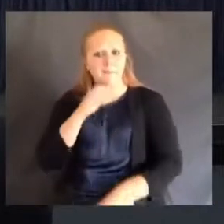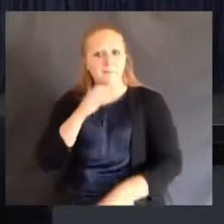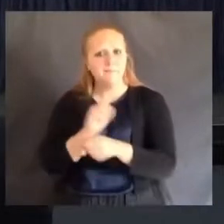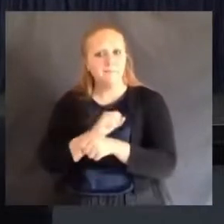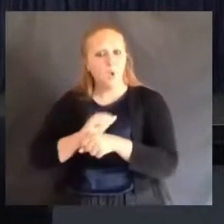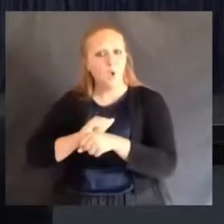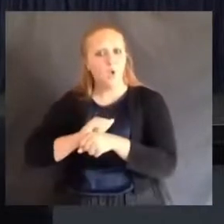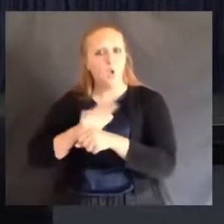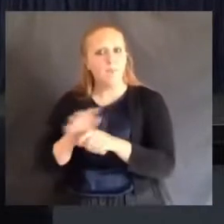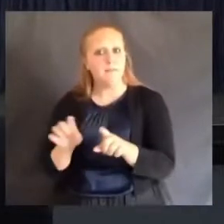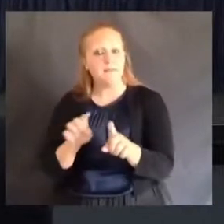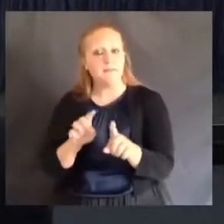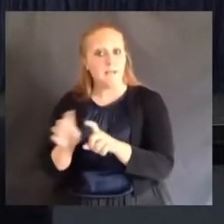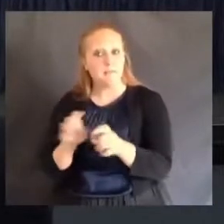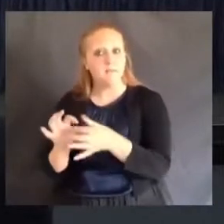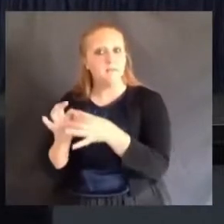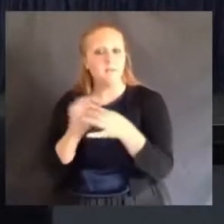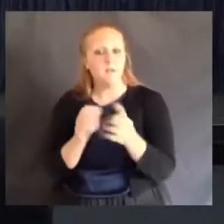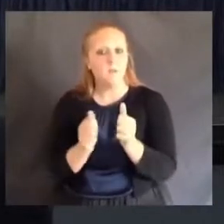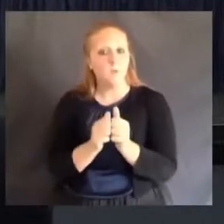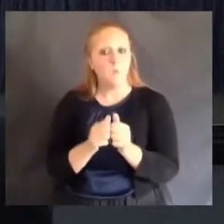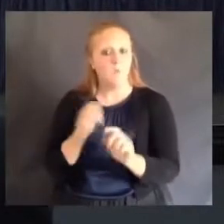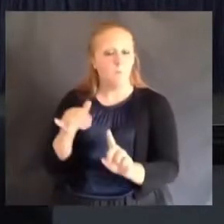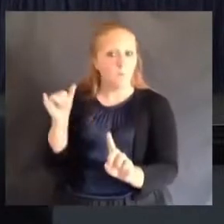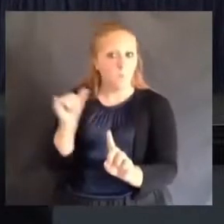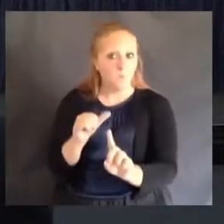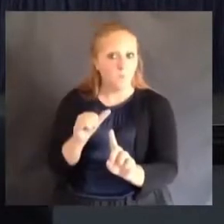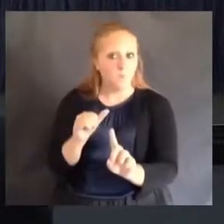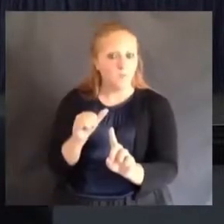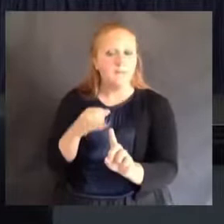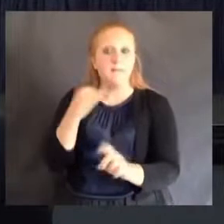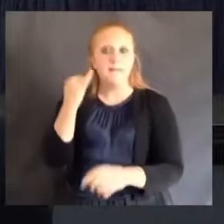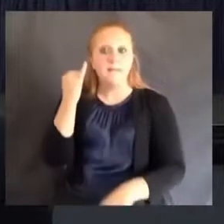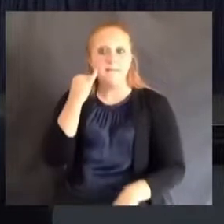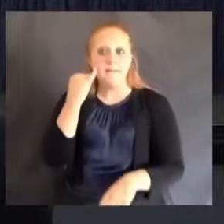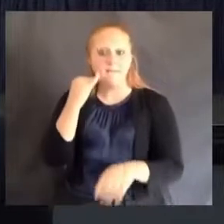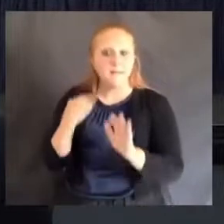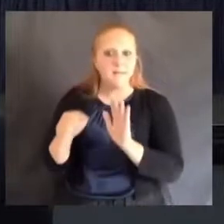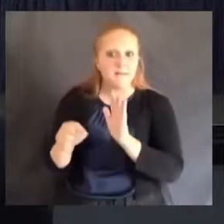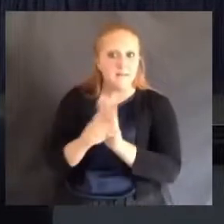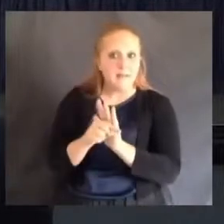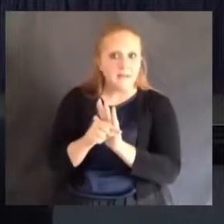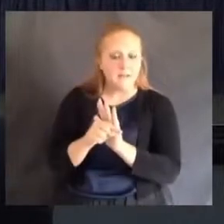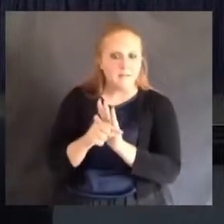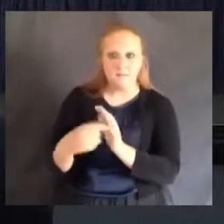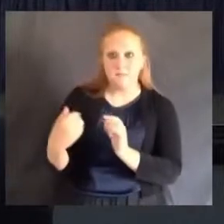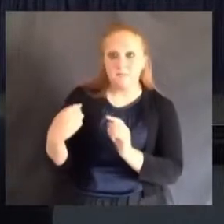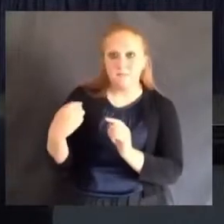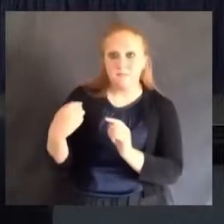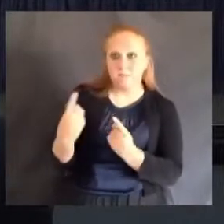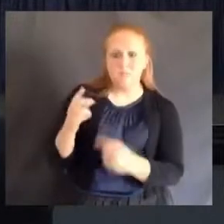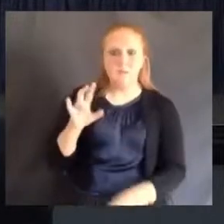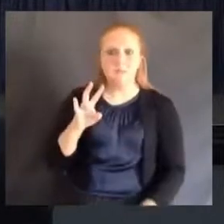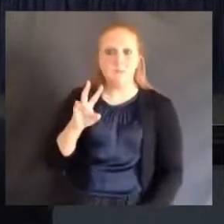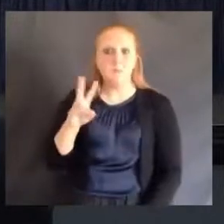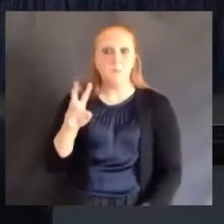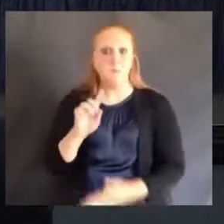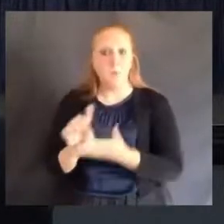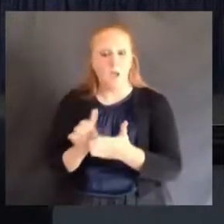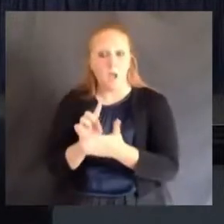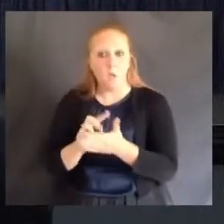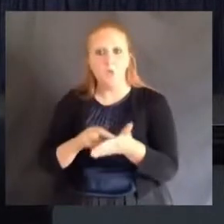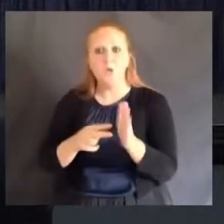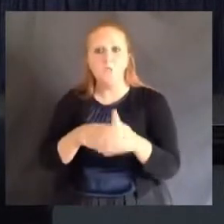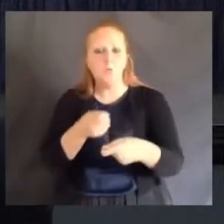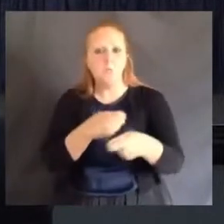as a substitute to the quarantine. If you tested negative within the past 72 hours, that could be used as a substitute